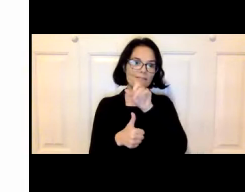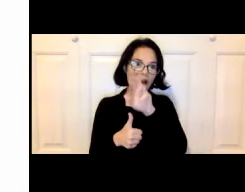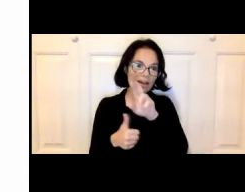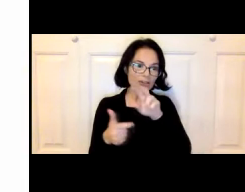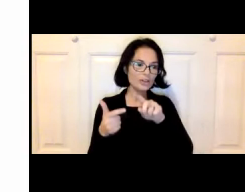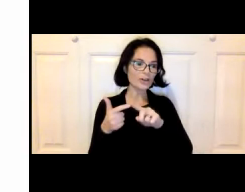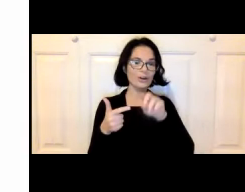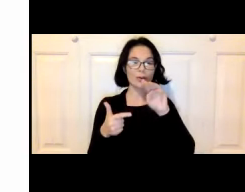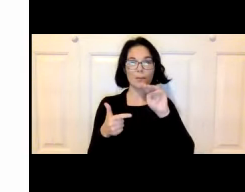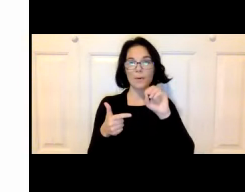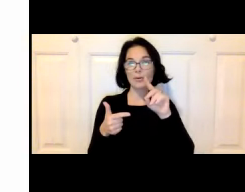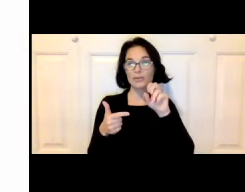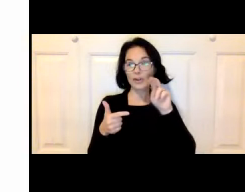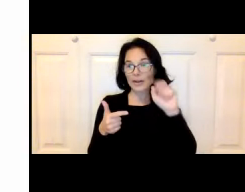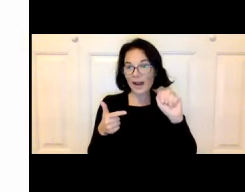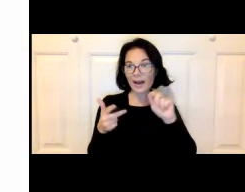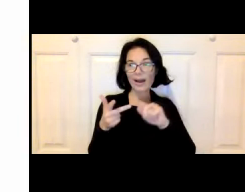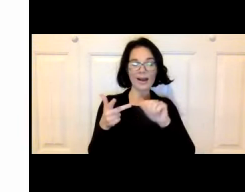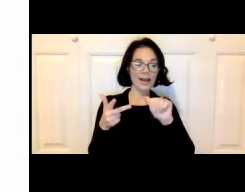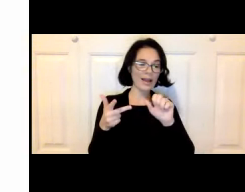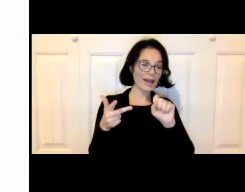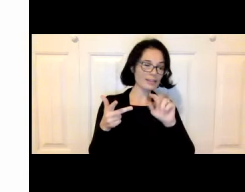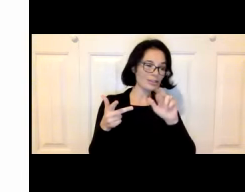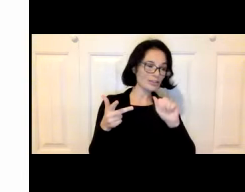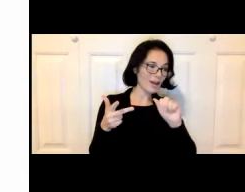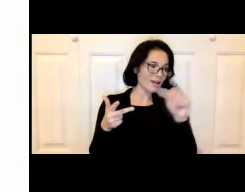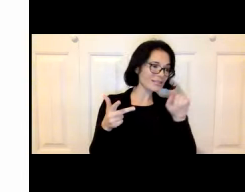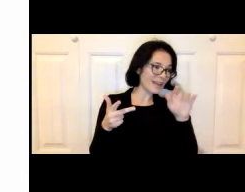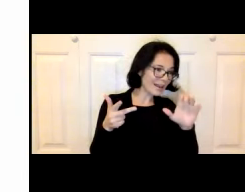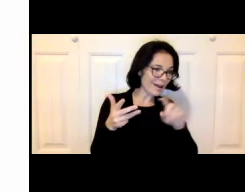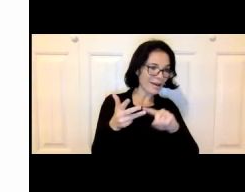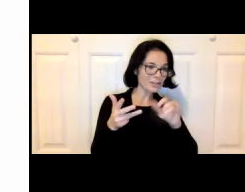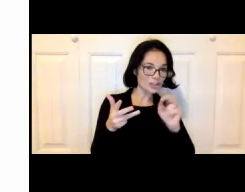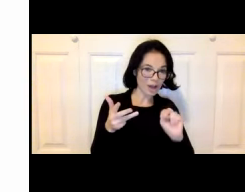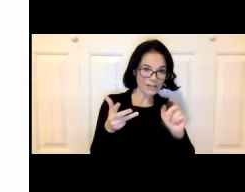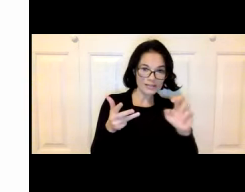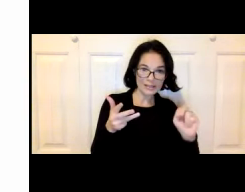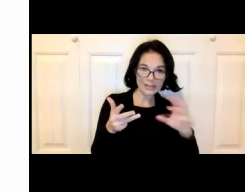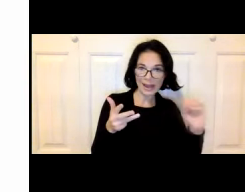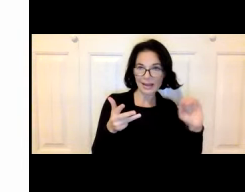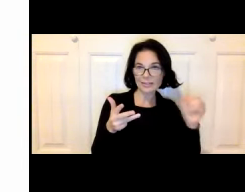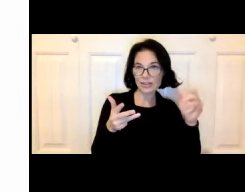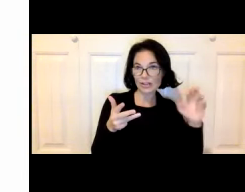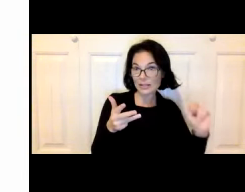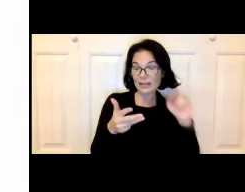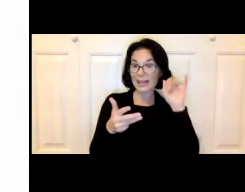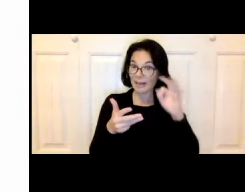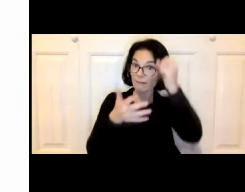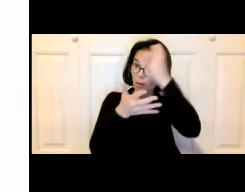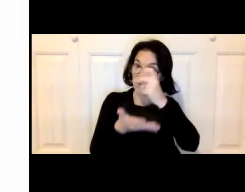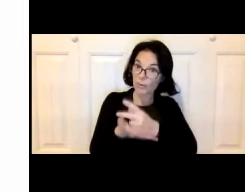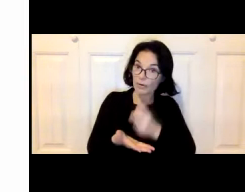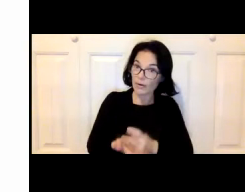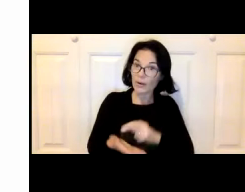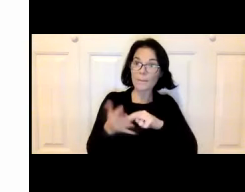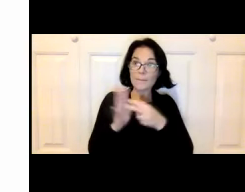Johnson & Johnson, AstraZeneca, if they're all able to get an EUA or an emergency use authorization, then we have 4 different